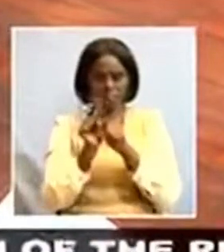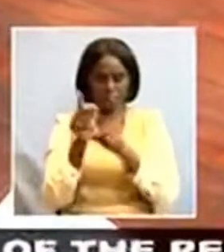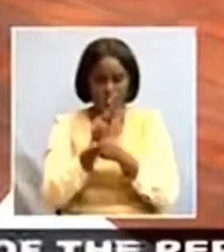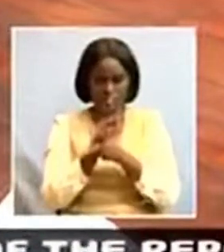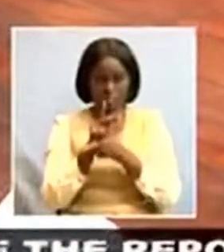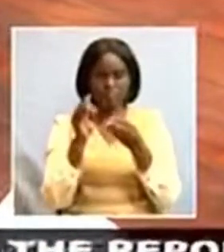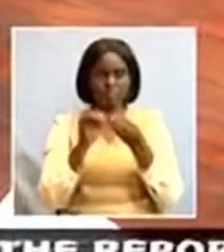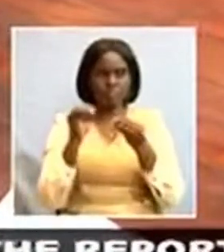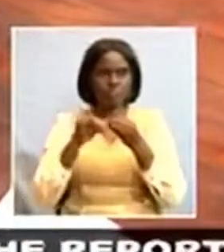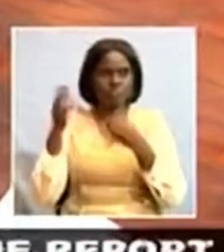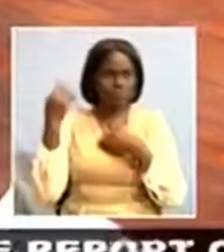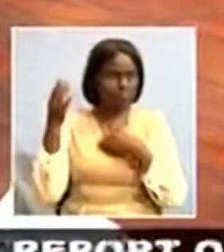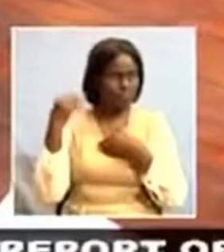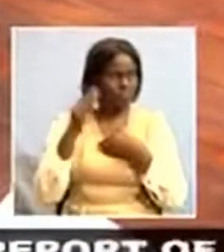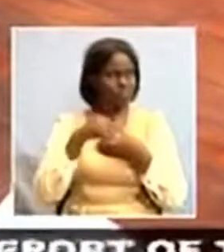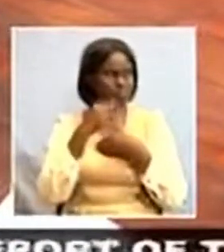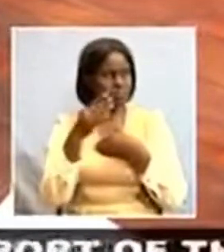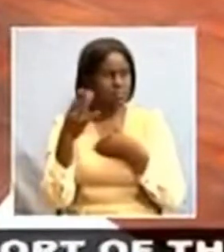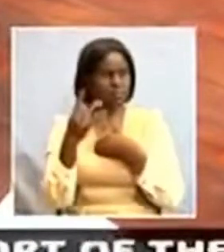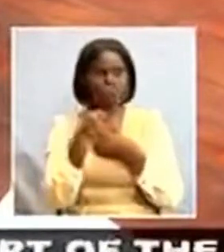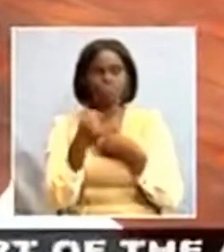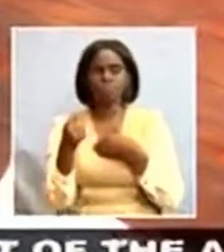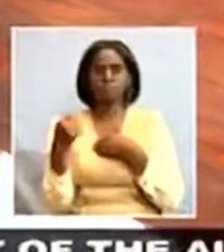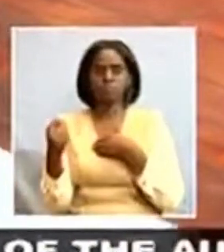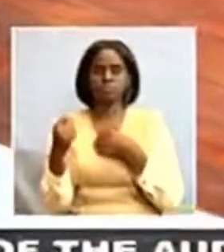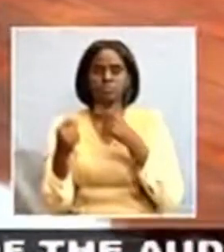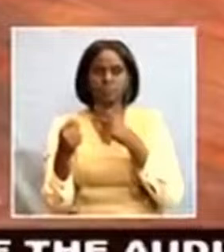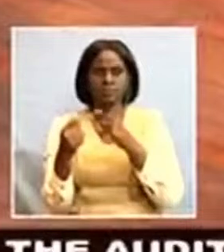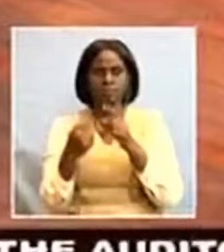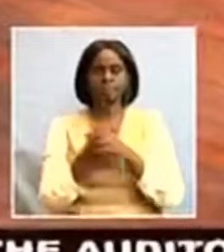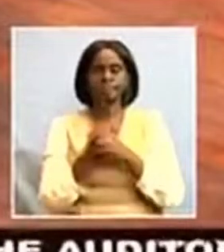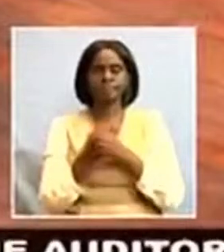previously distributed toolkits.